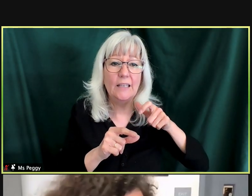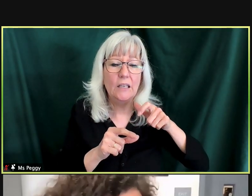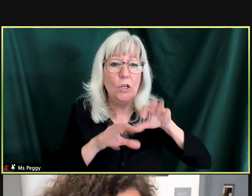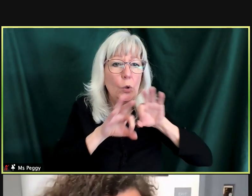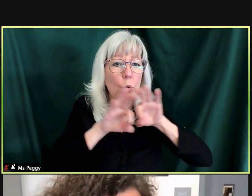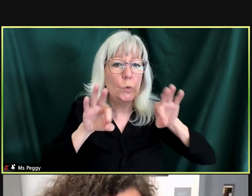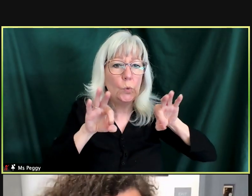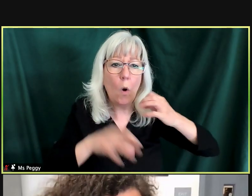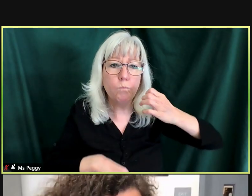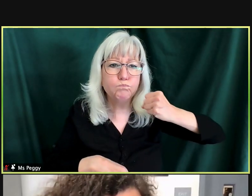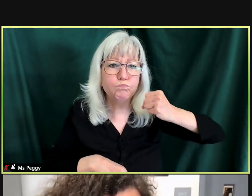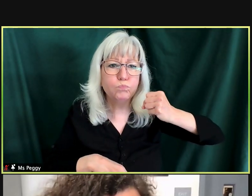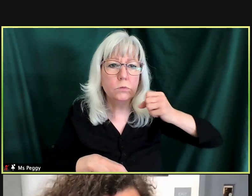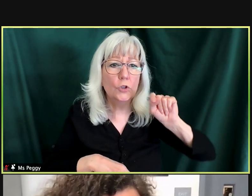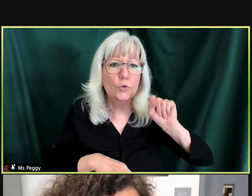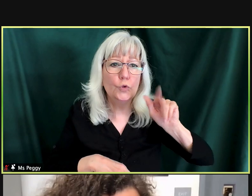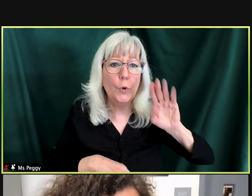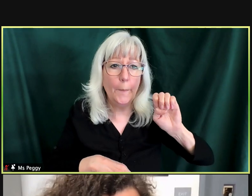own paint, and then